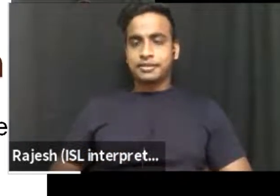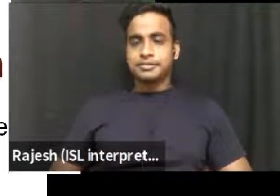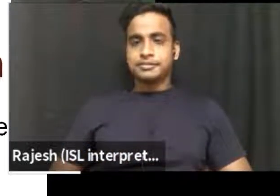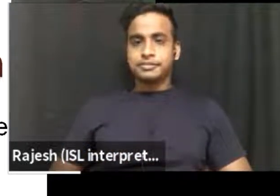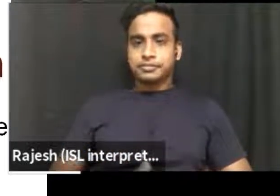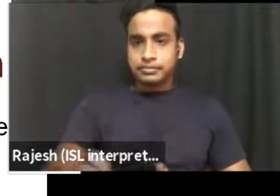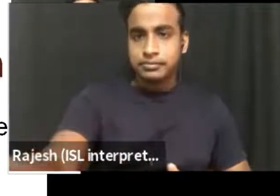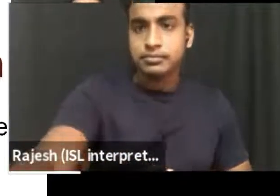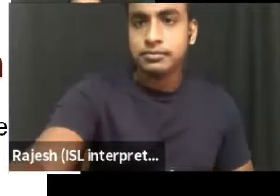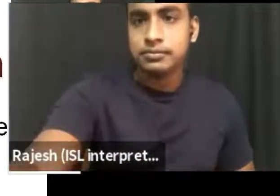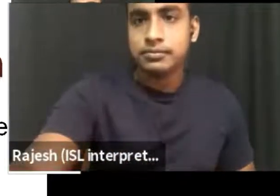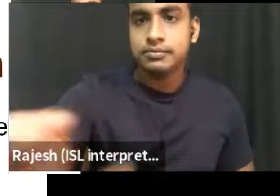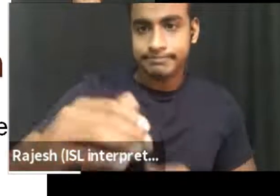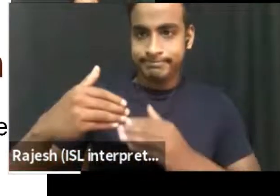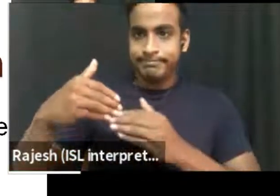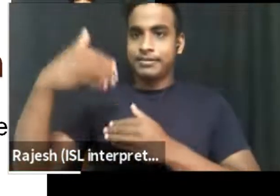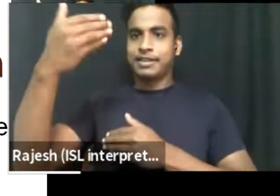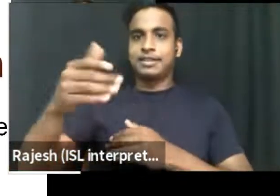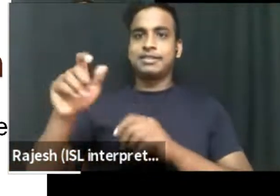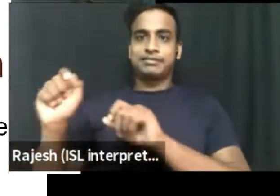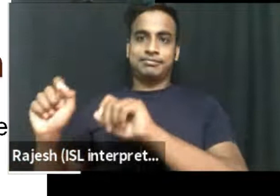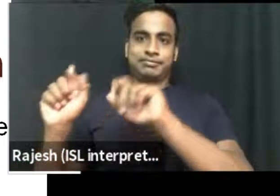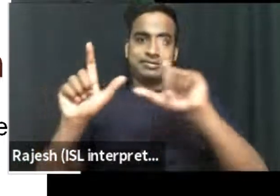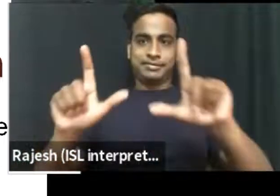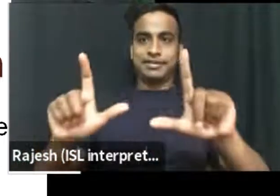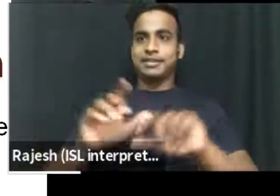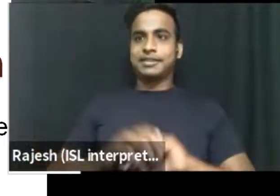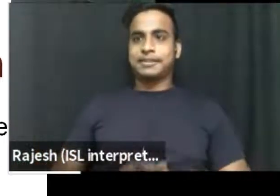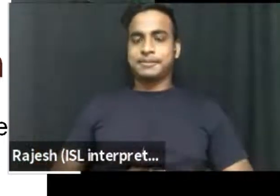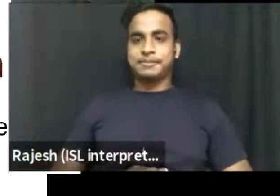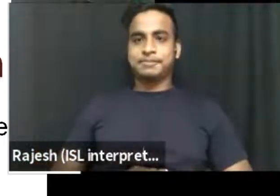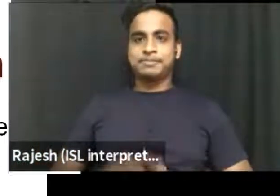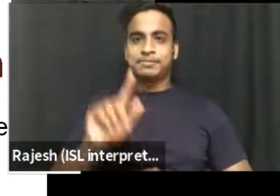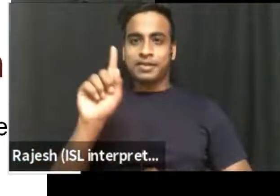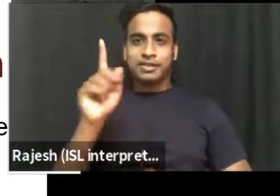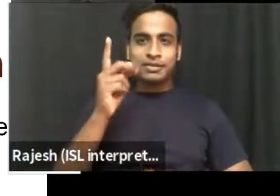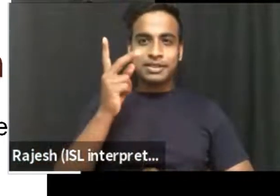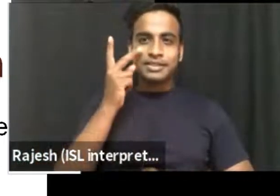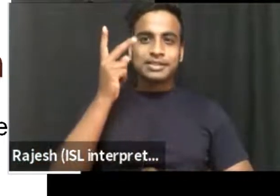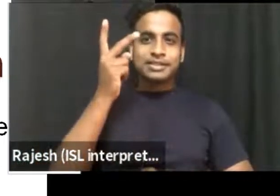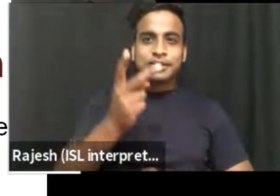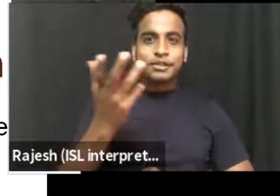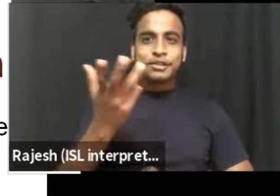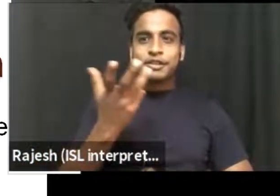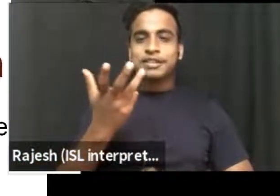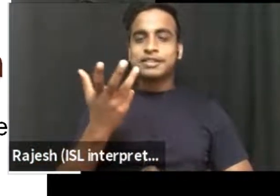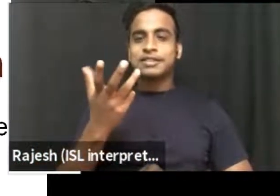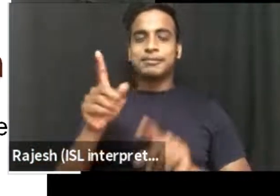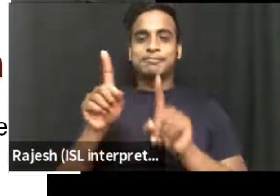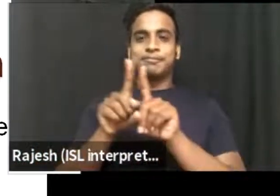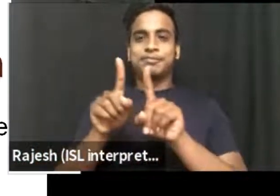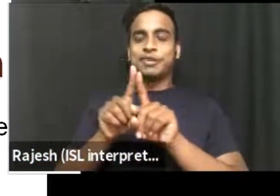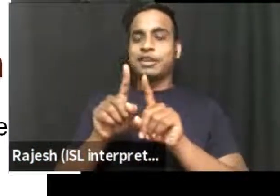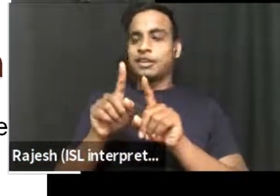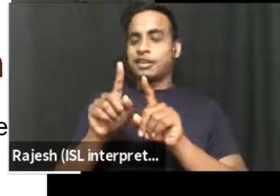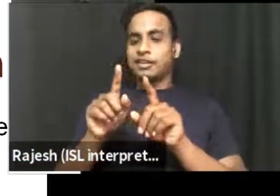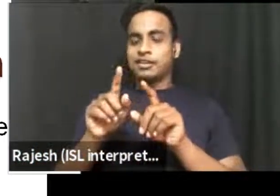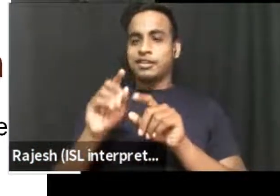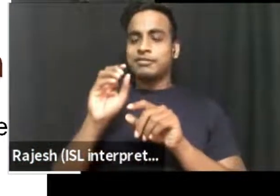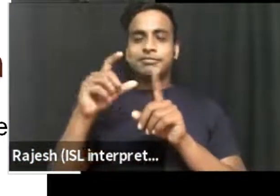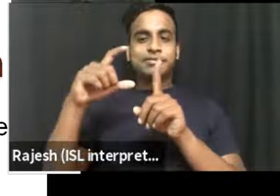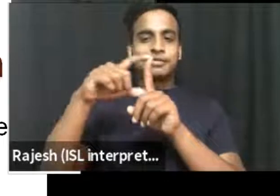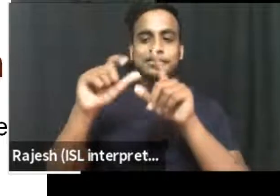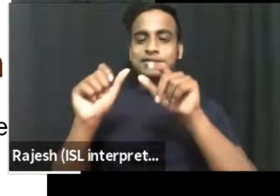So let me move to the first slide, in which you can see that. So first thing was to look for information around